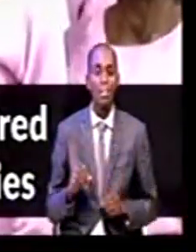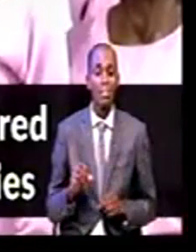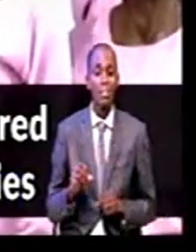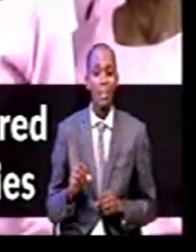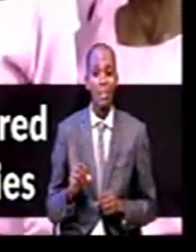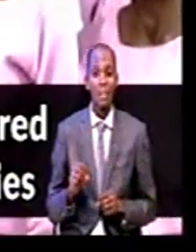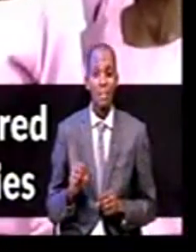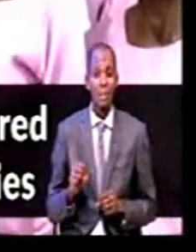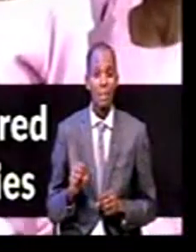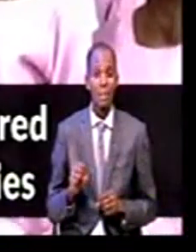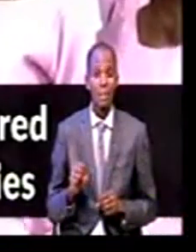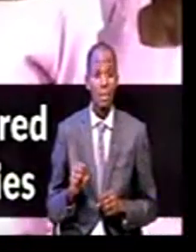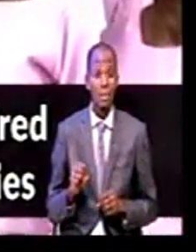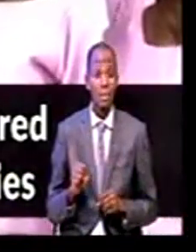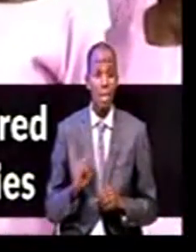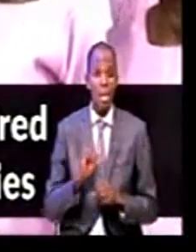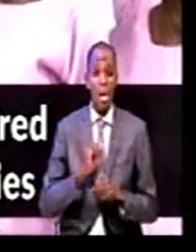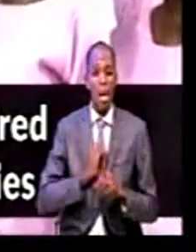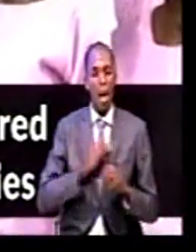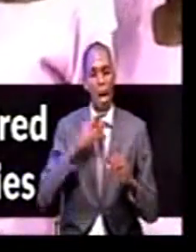of wicked powers and